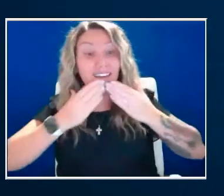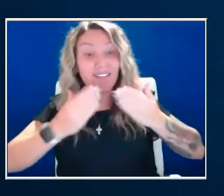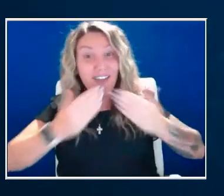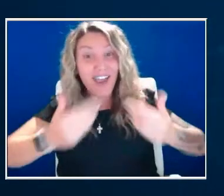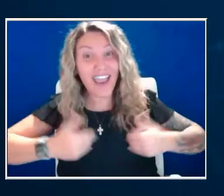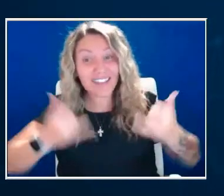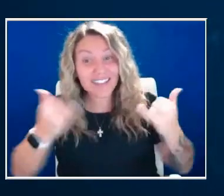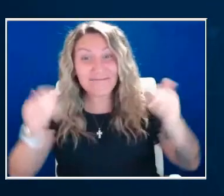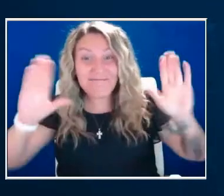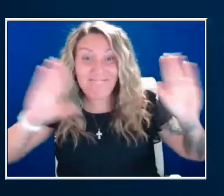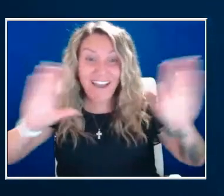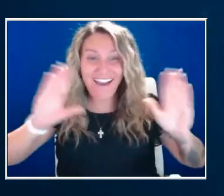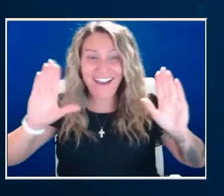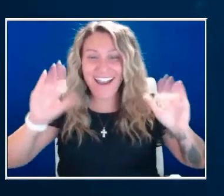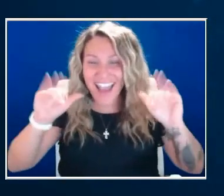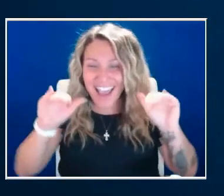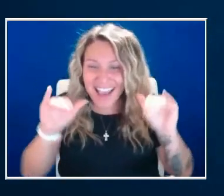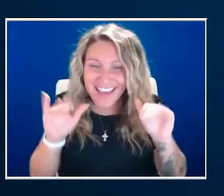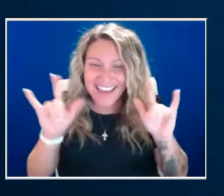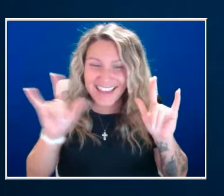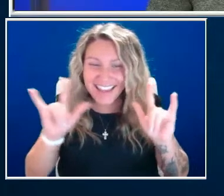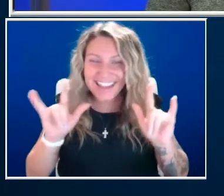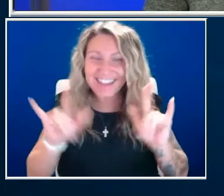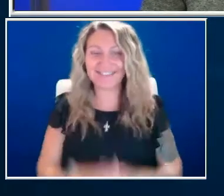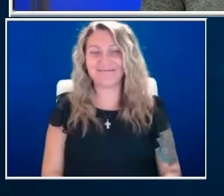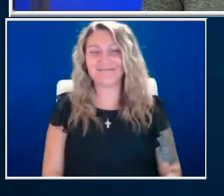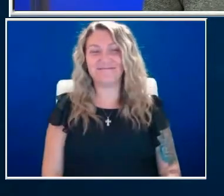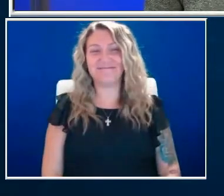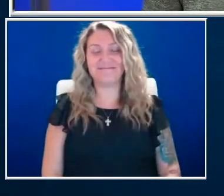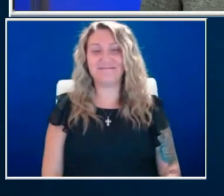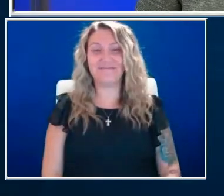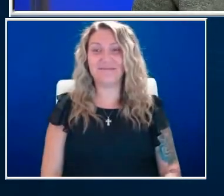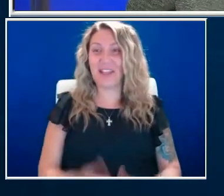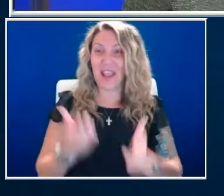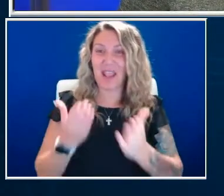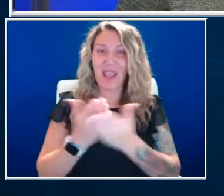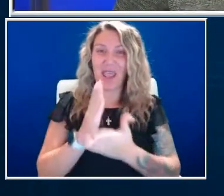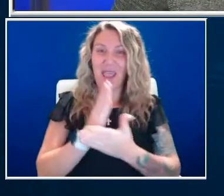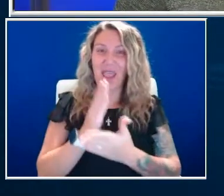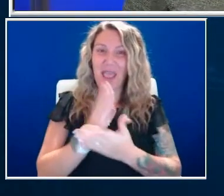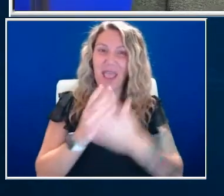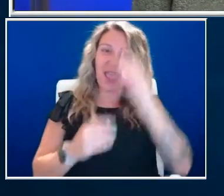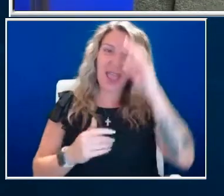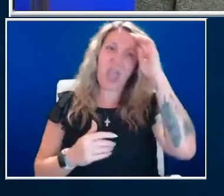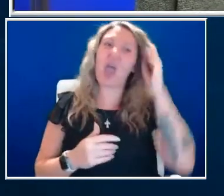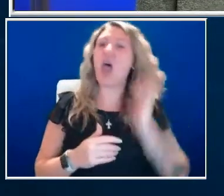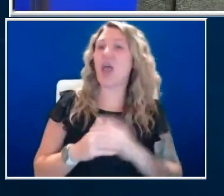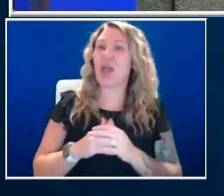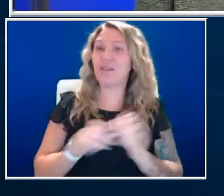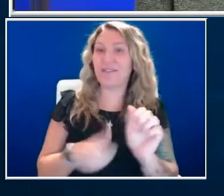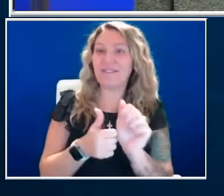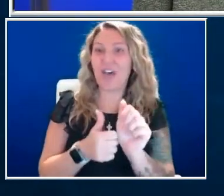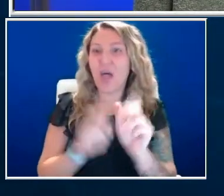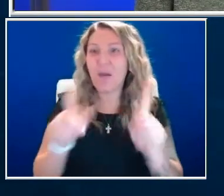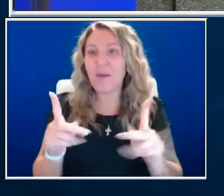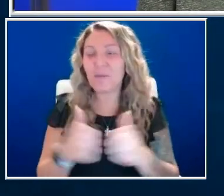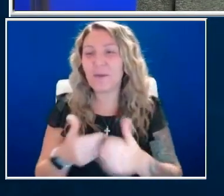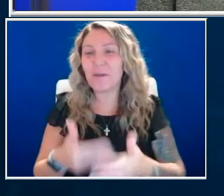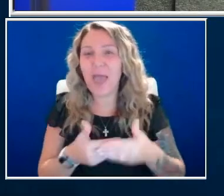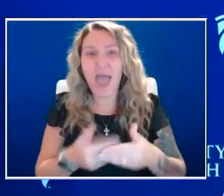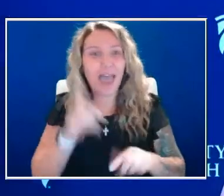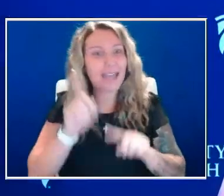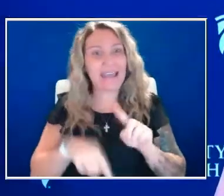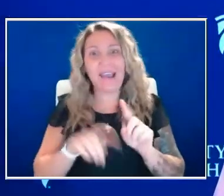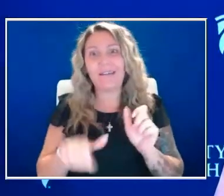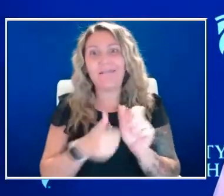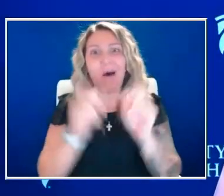it. Yeah. I love it. All right, Dr. Hawkins, you have to follow a cute baby again. Sorry. I don't think I can follow that. I wouldn't do it